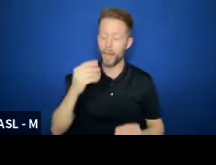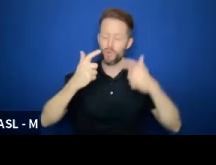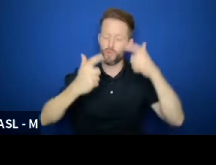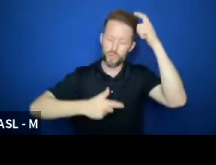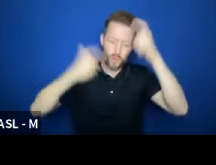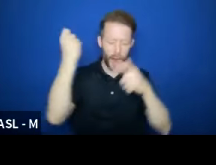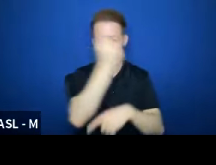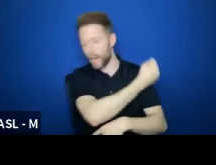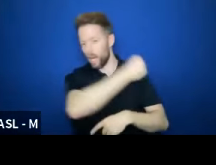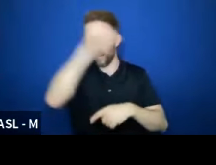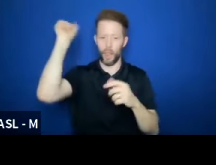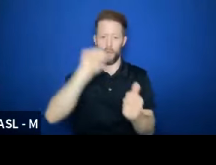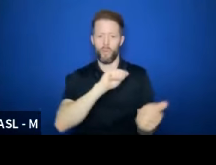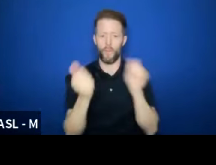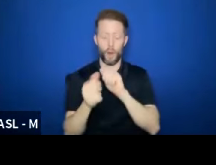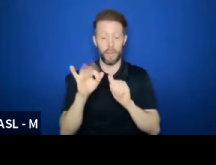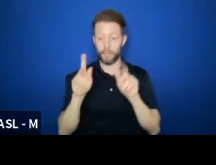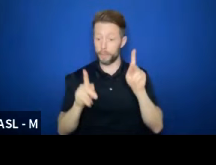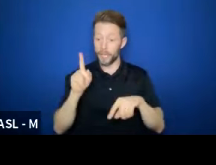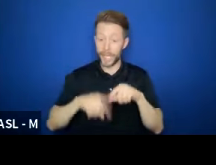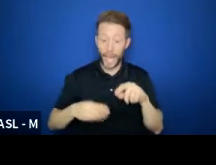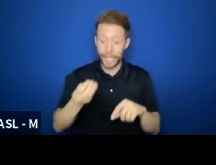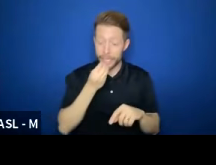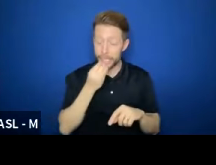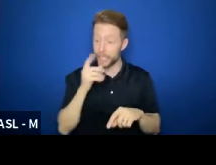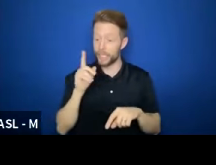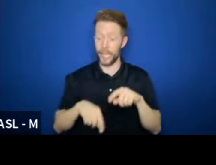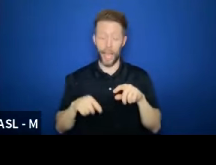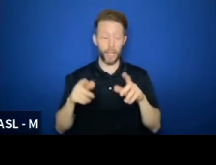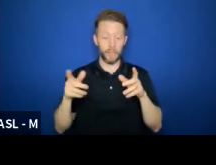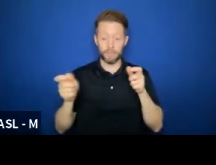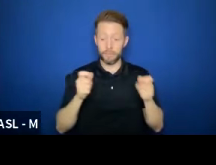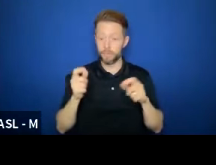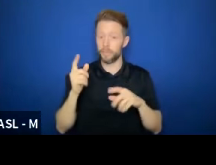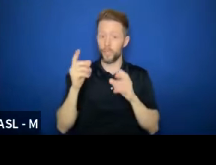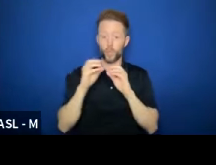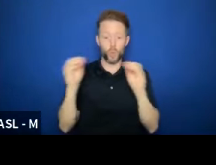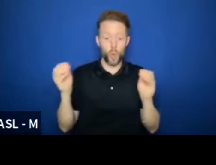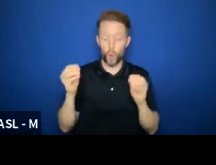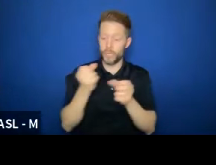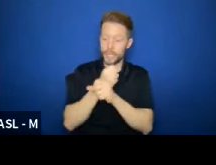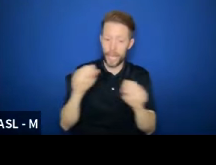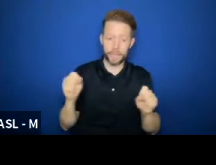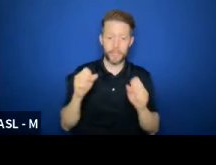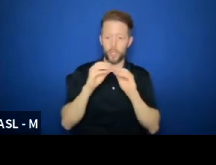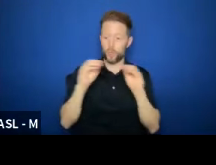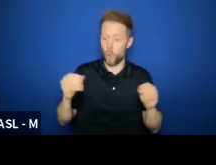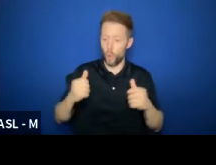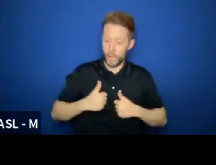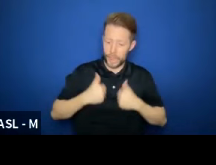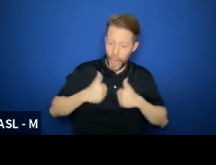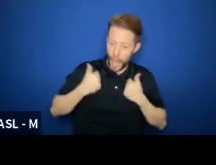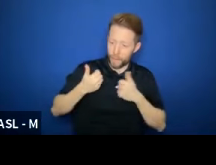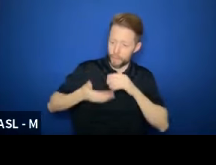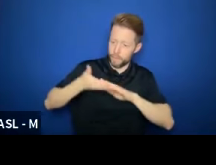to control their own labor, if they cannot kind of guarantee their substance or their safety, that it's impossible for them to participate